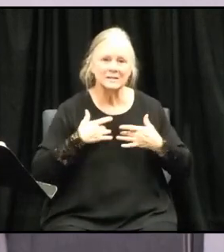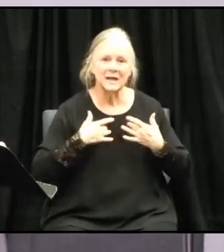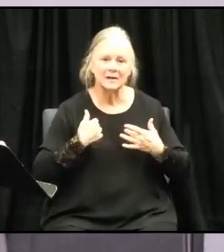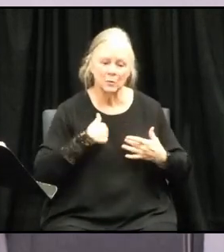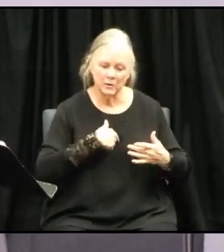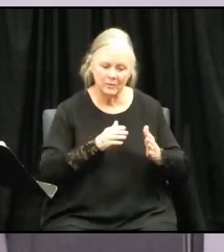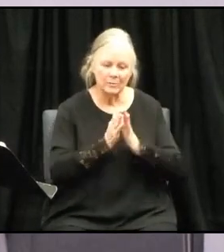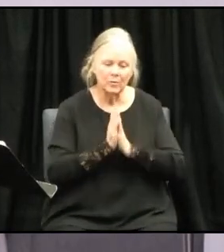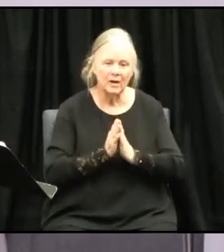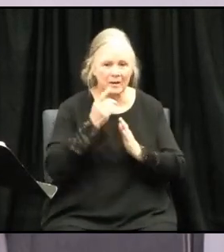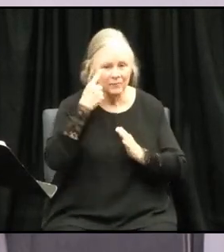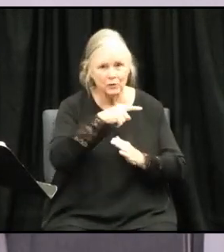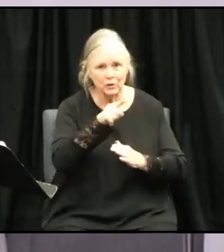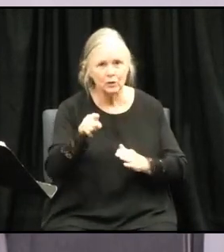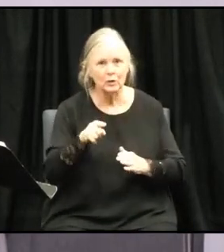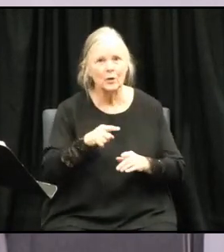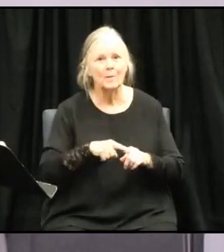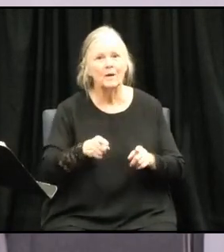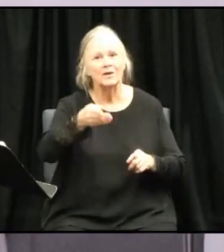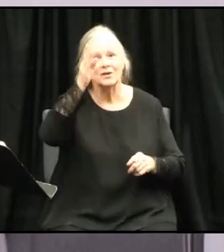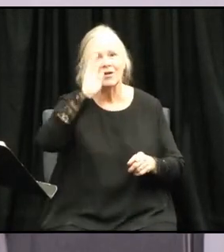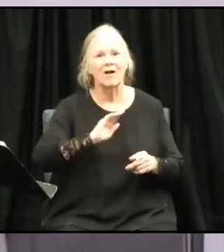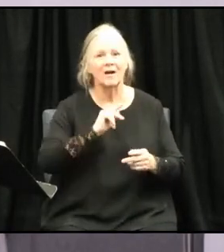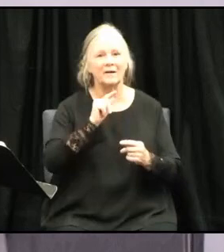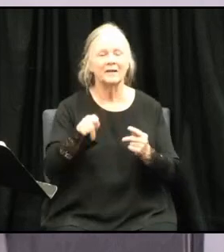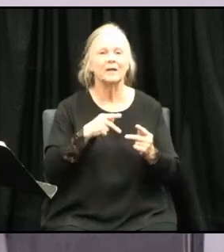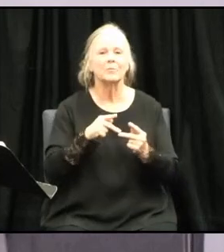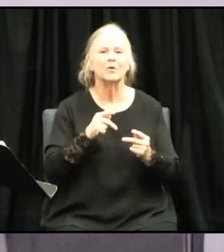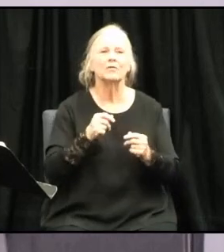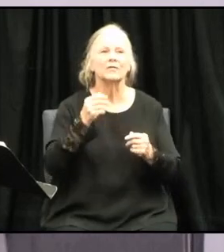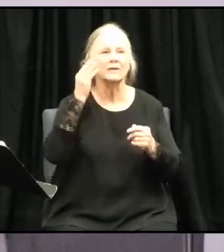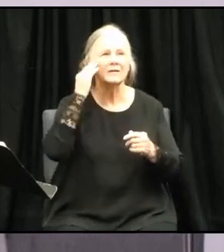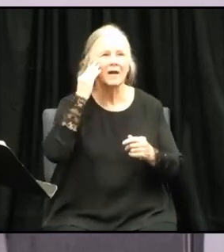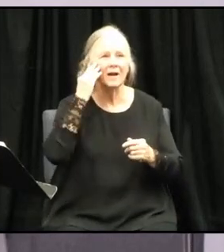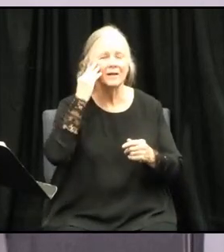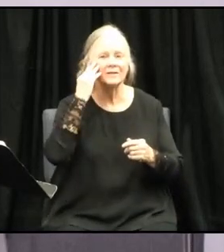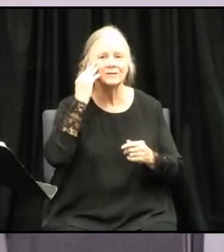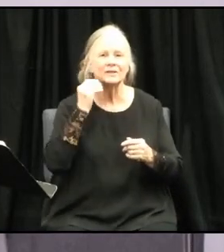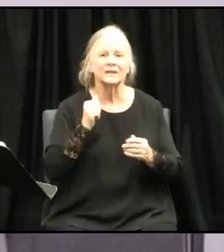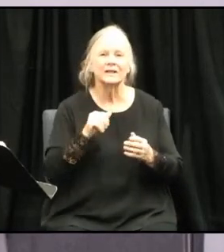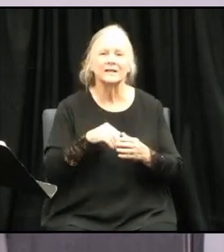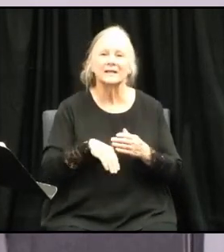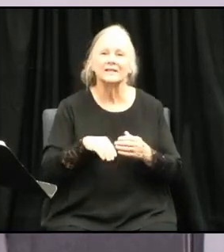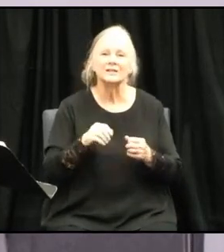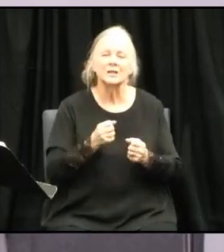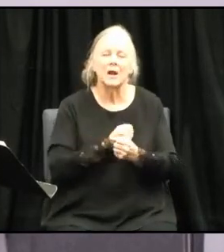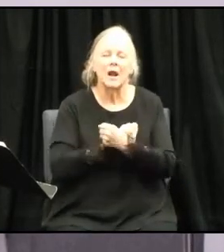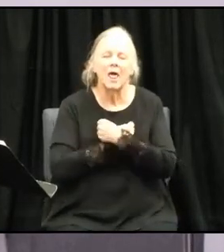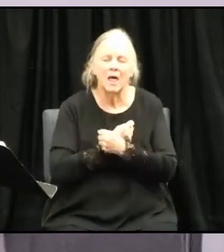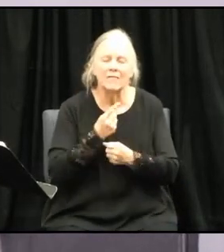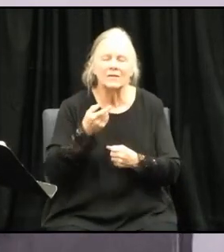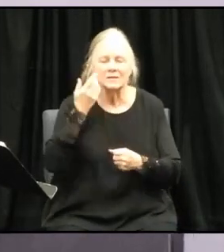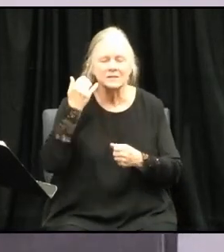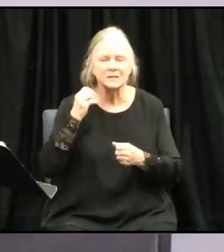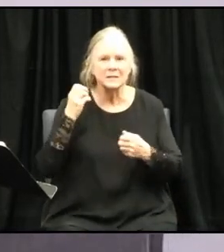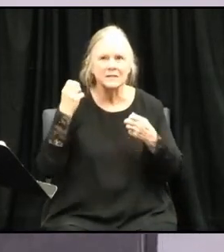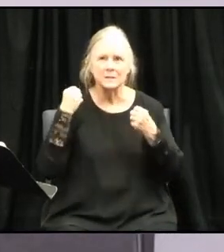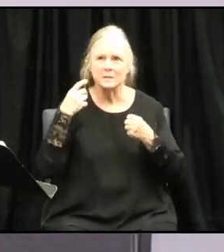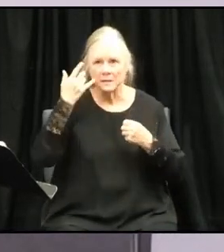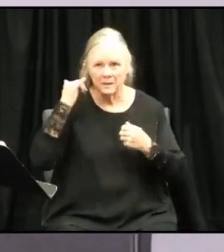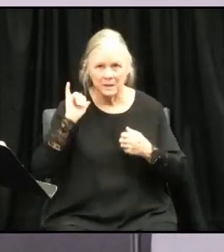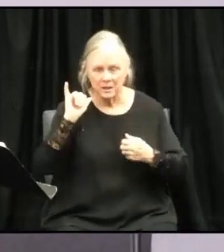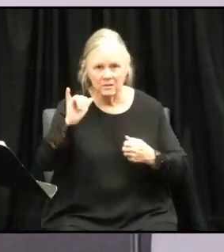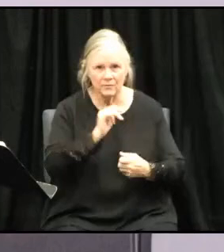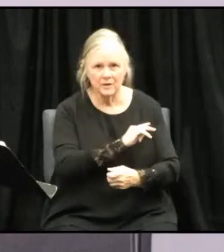all. But God, in perfect knowledge, his unconditional love, his infinite power has brought you together. It's a